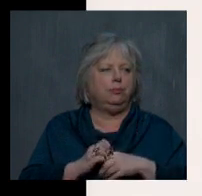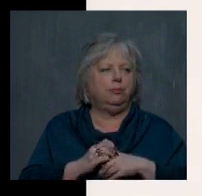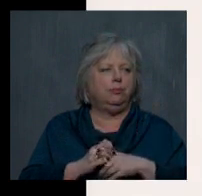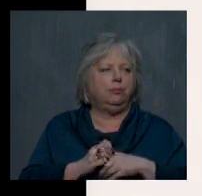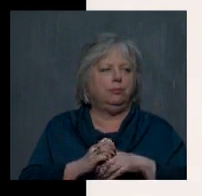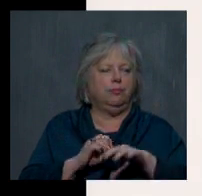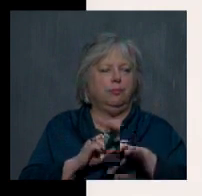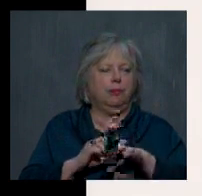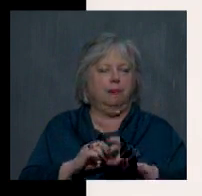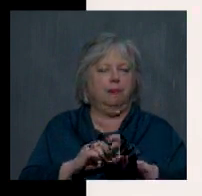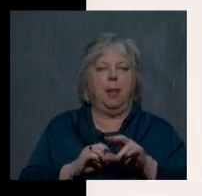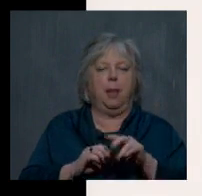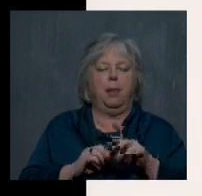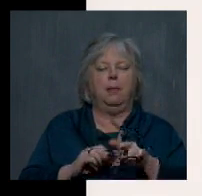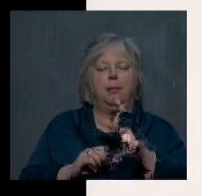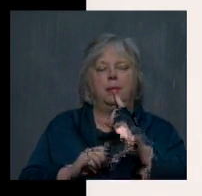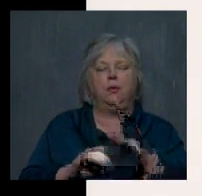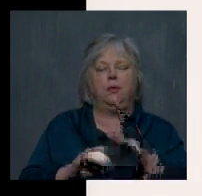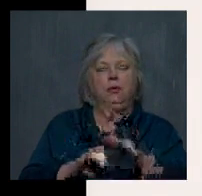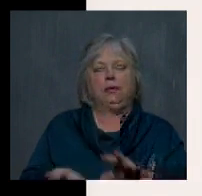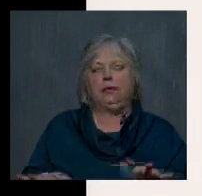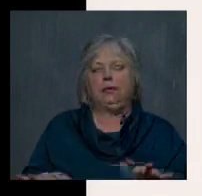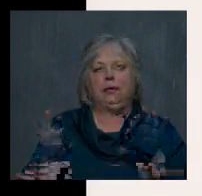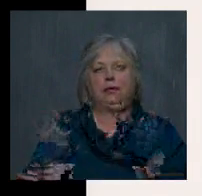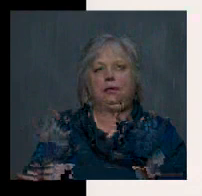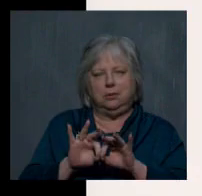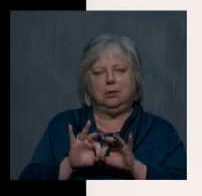So this is really